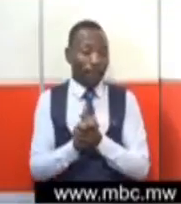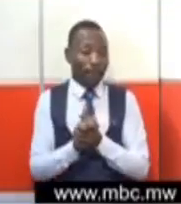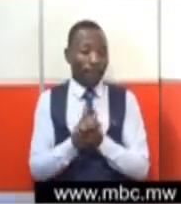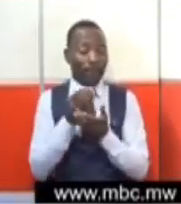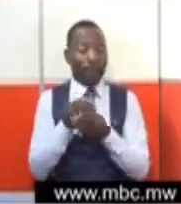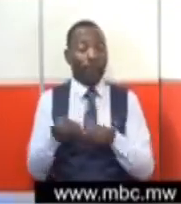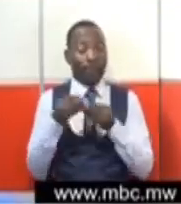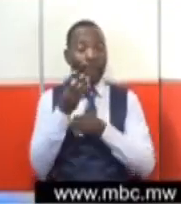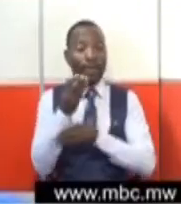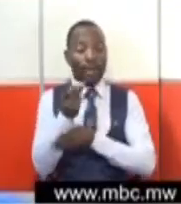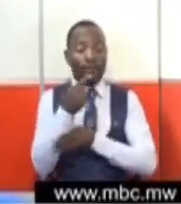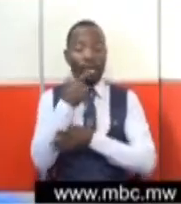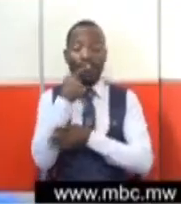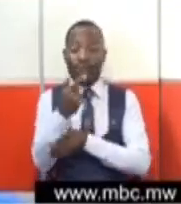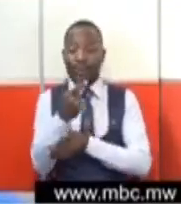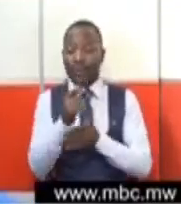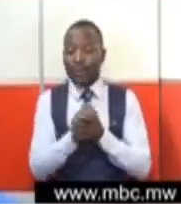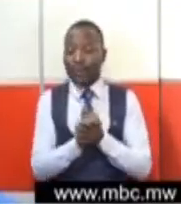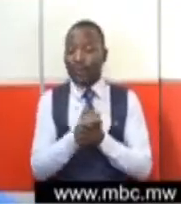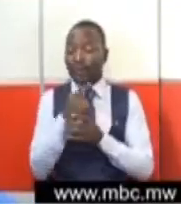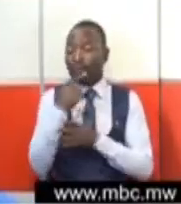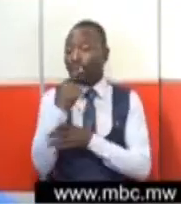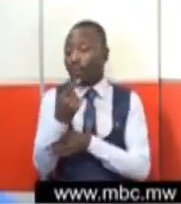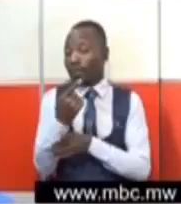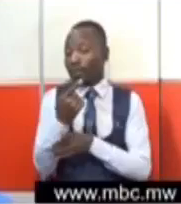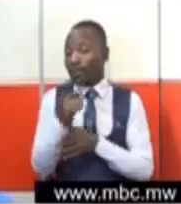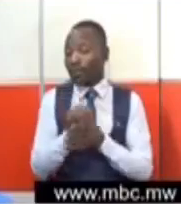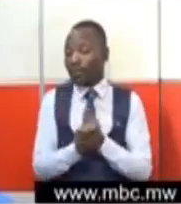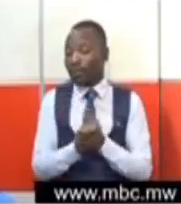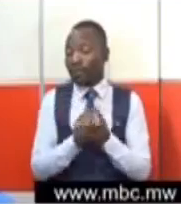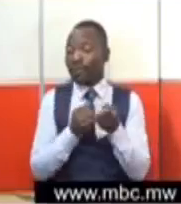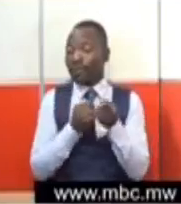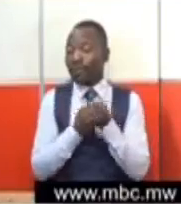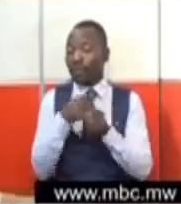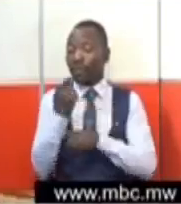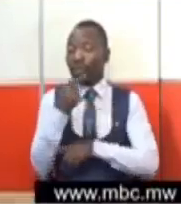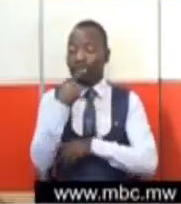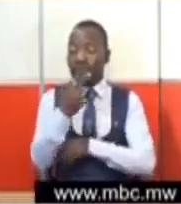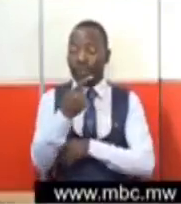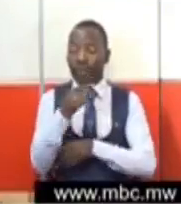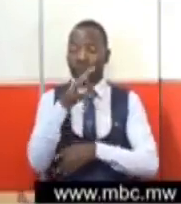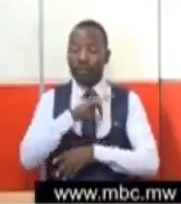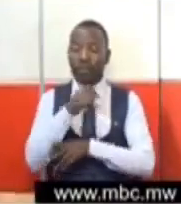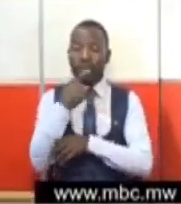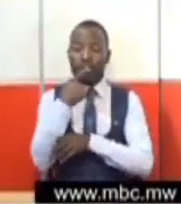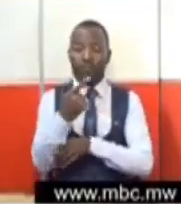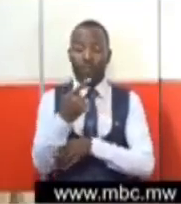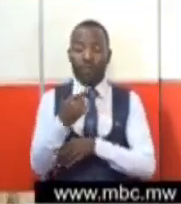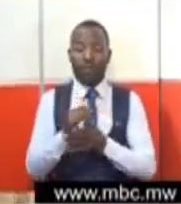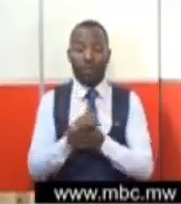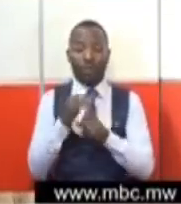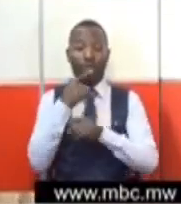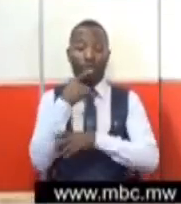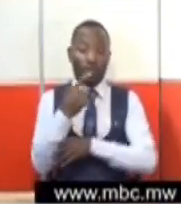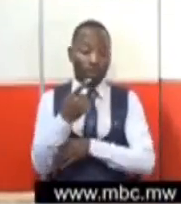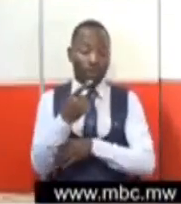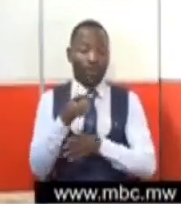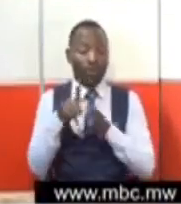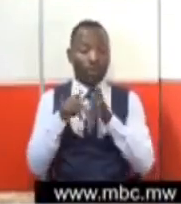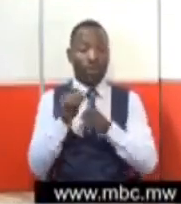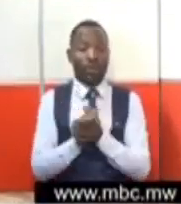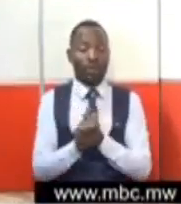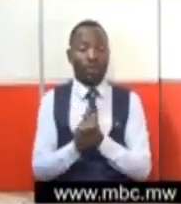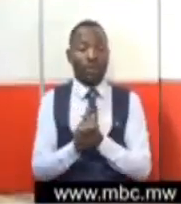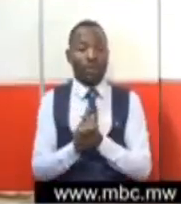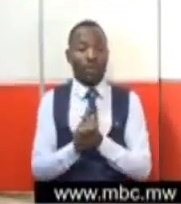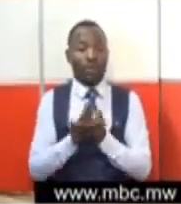providing financial assistance in form of grants to farmers and cooperatives across the country. One of the beneficiaries of AGCOM One project is now